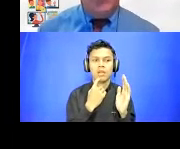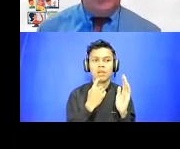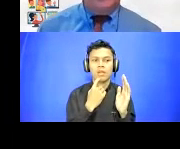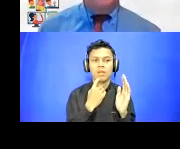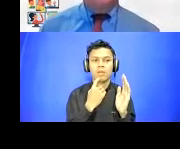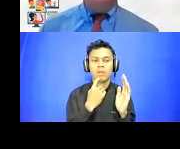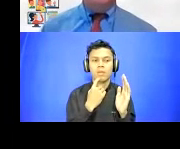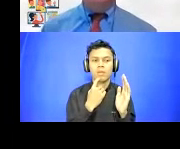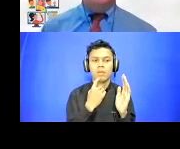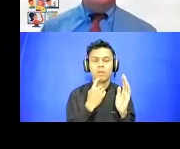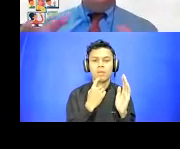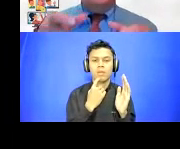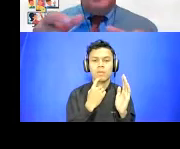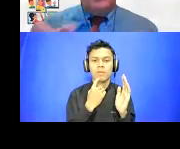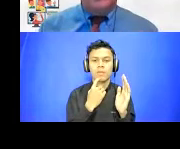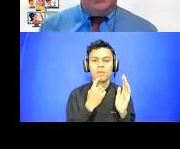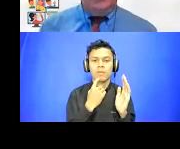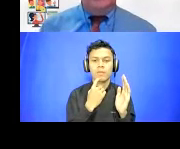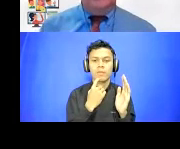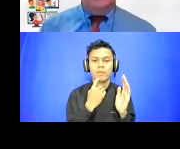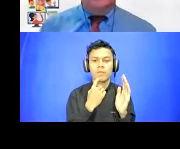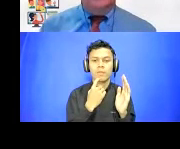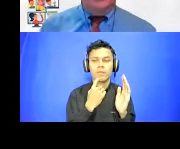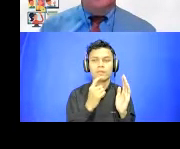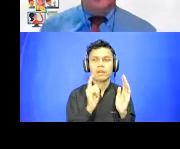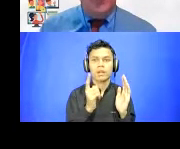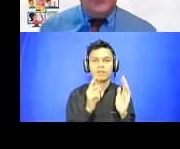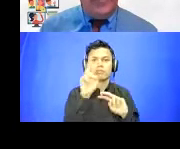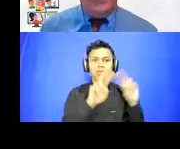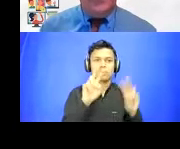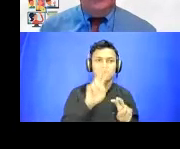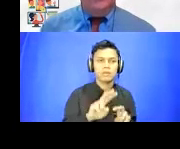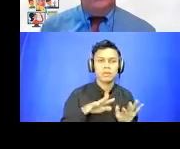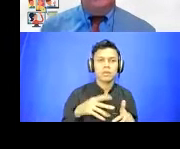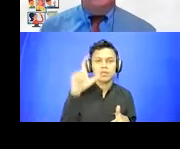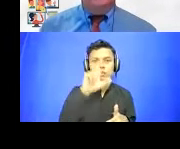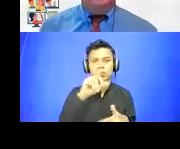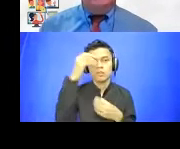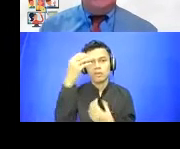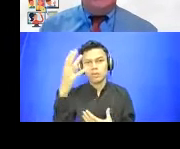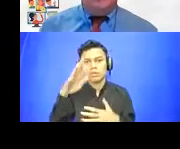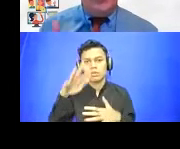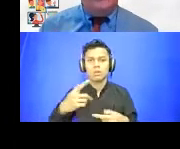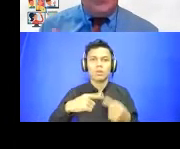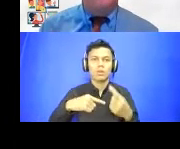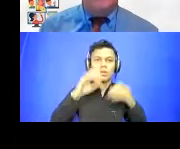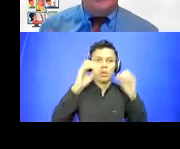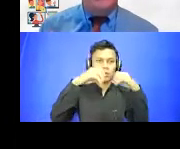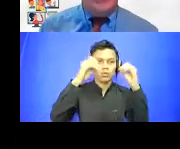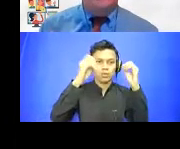many social workers provide services to groups of clients, group counseling. And it's important to